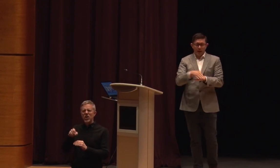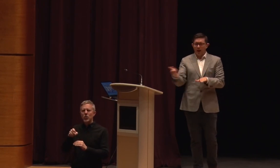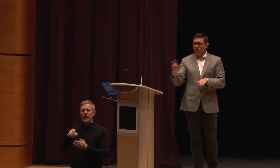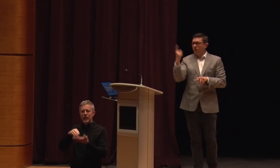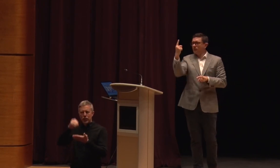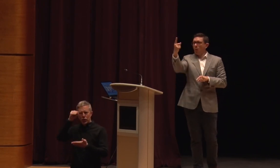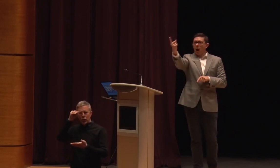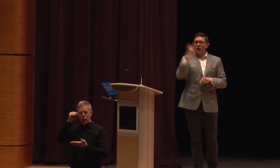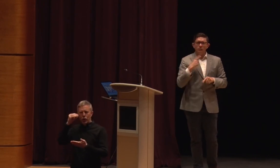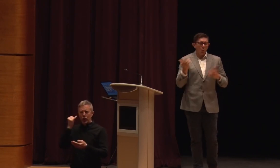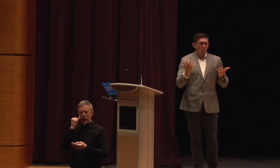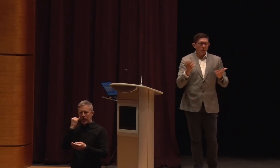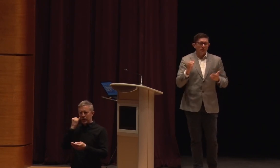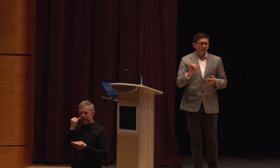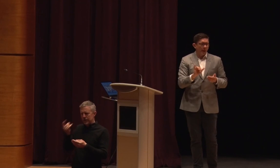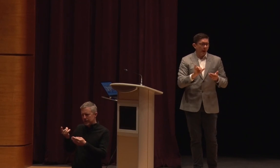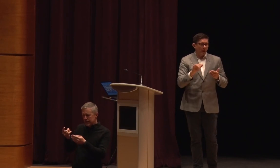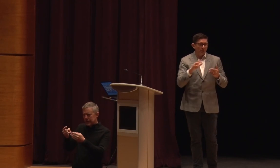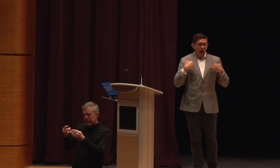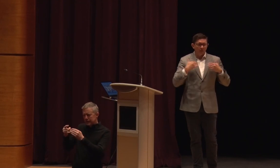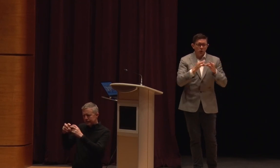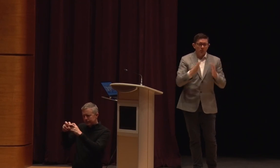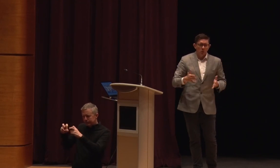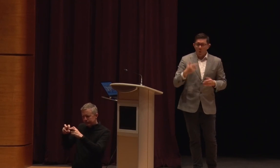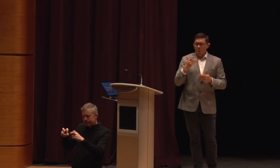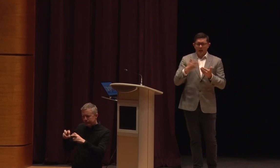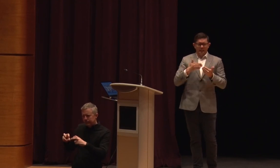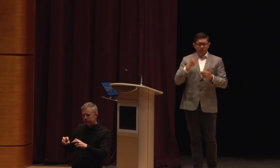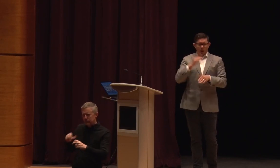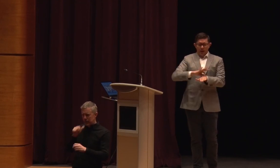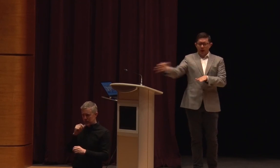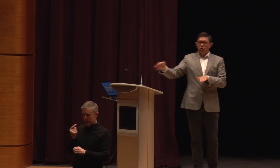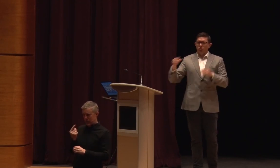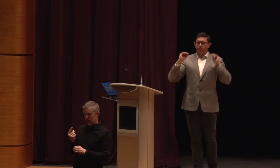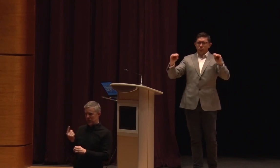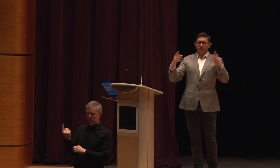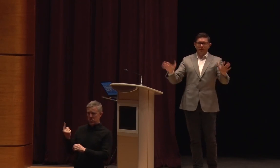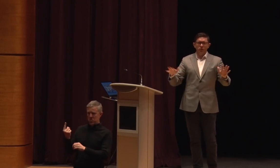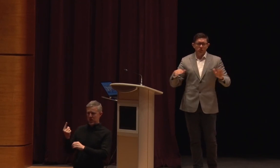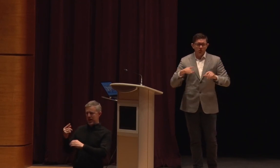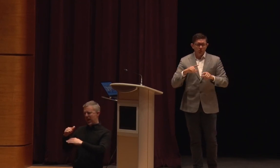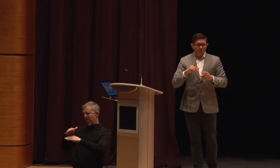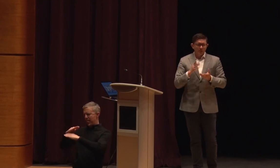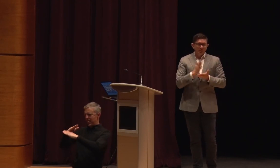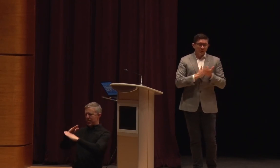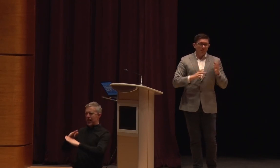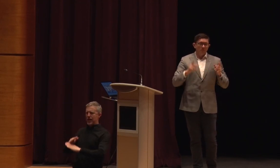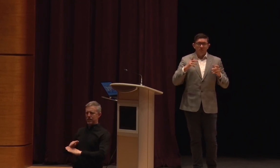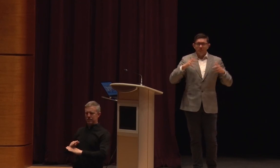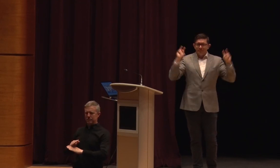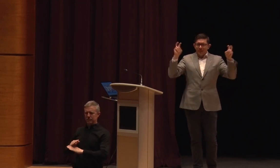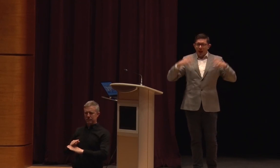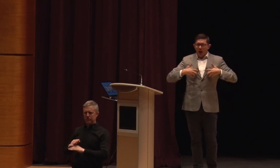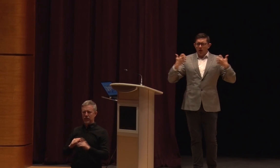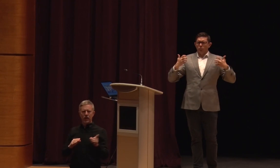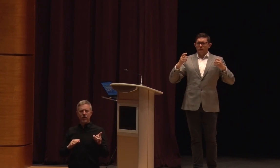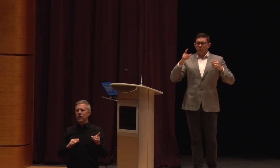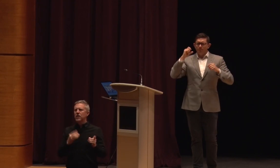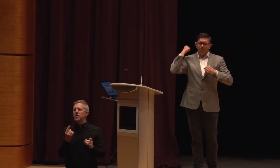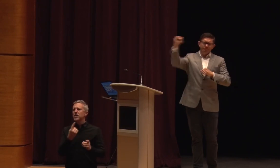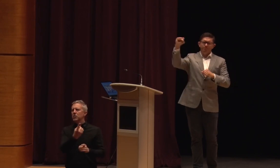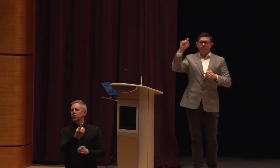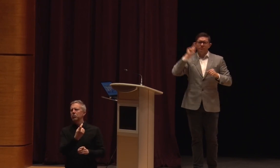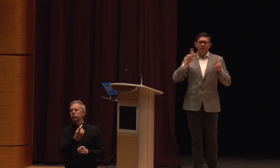peel back those layers because it's not just one layer. Someone asked me, you know, why do we have interpreters? And that's a pretty easy layer to peel back